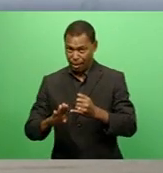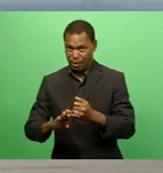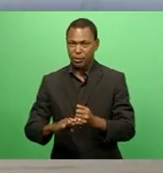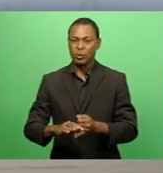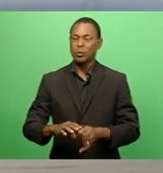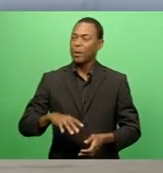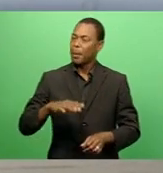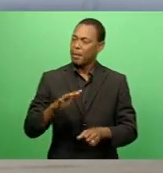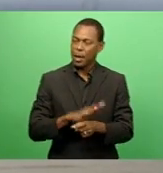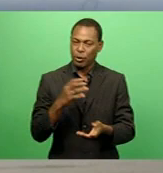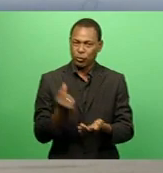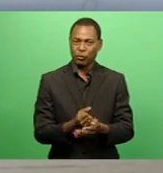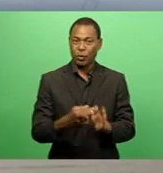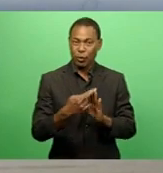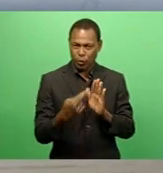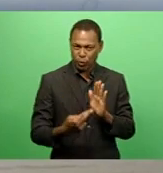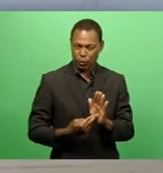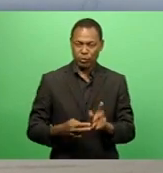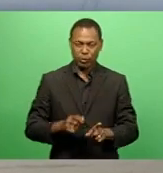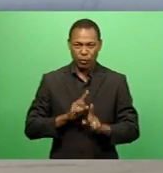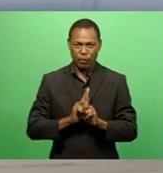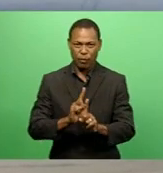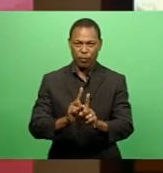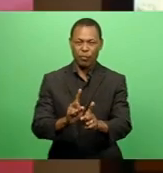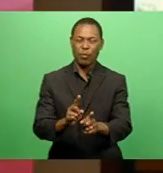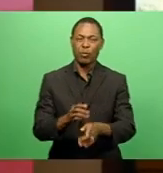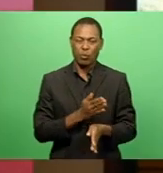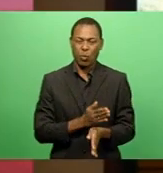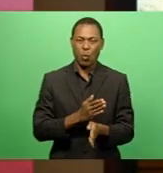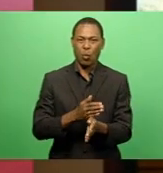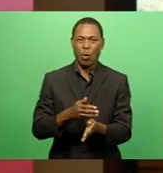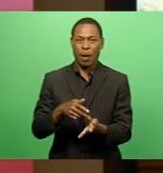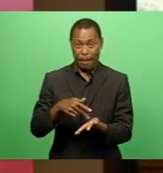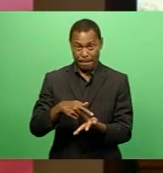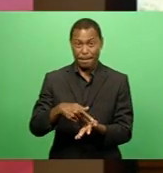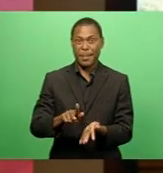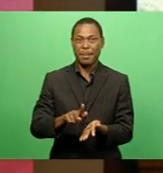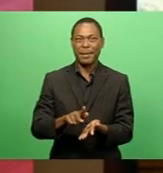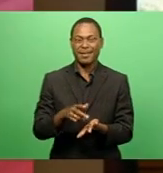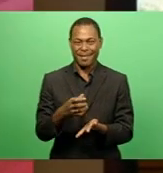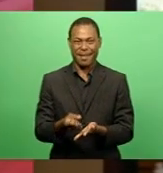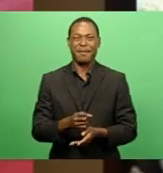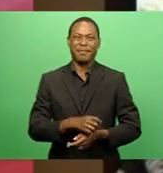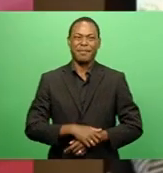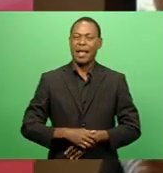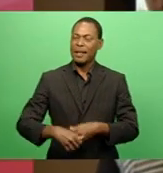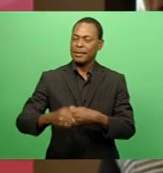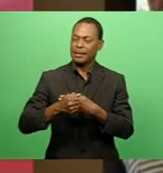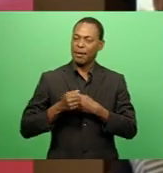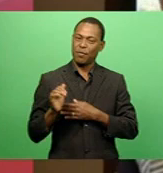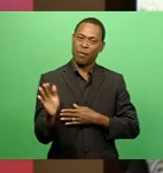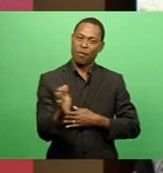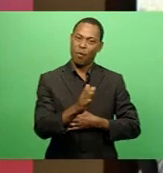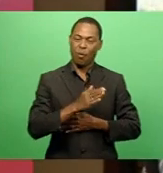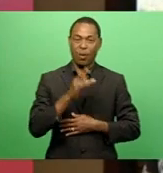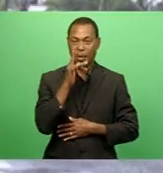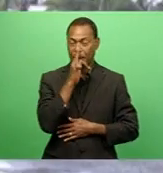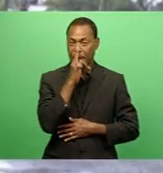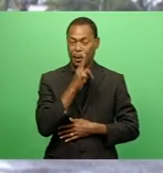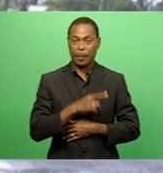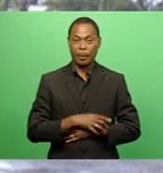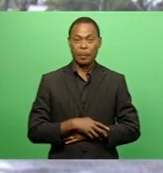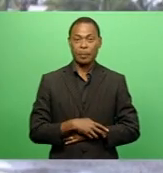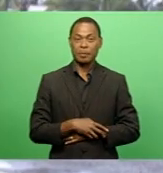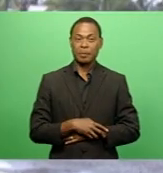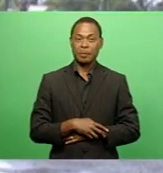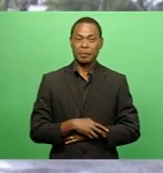and regulations related to our work permit is adhered to, and also for the safety of every Fijian.